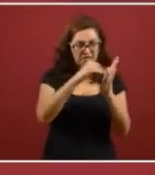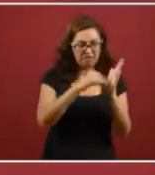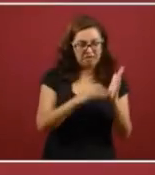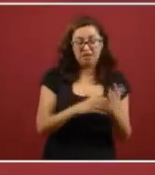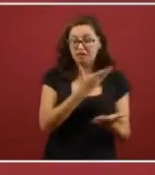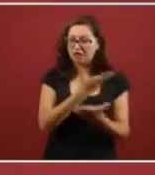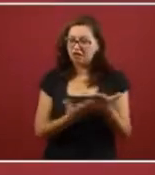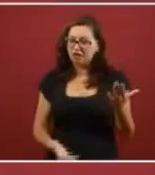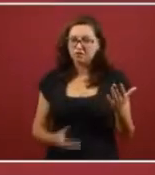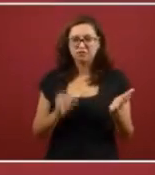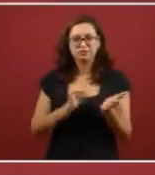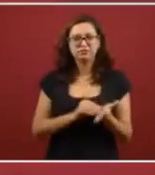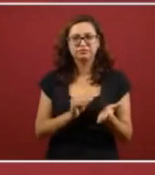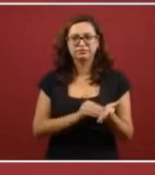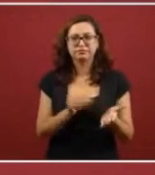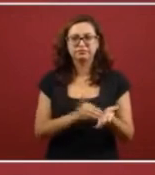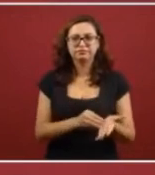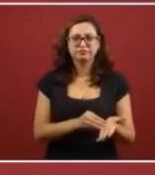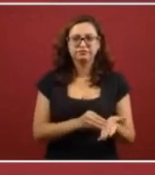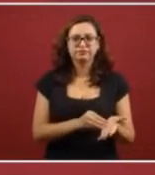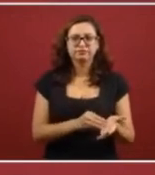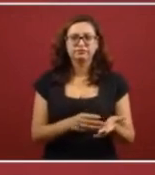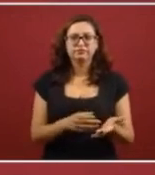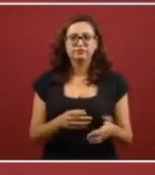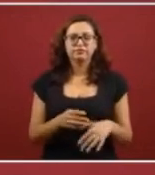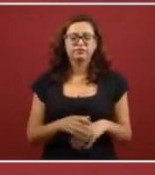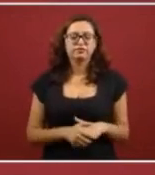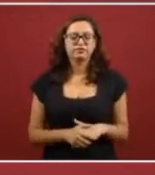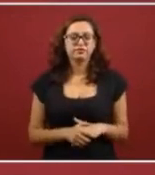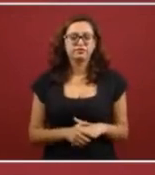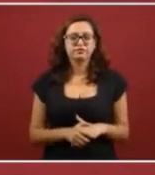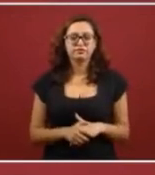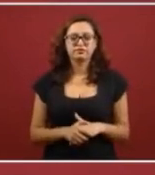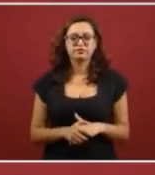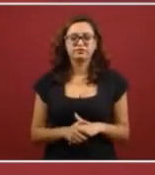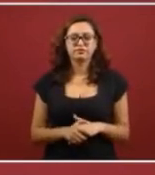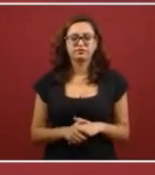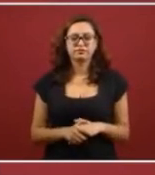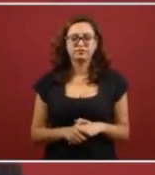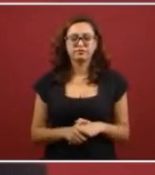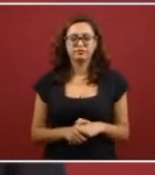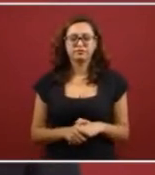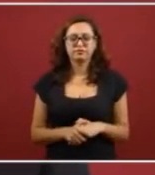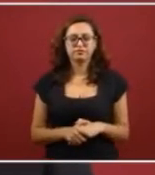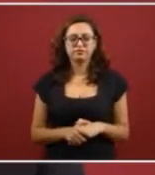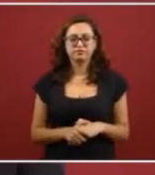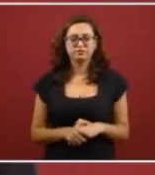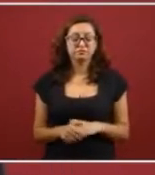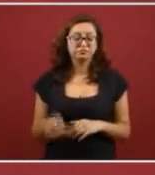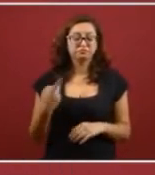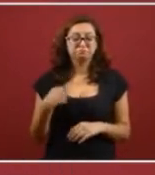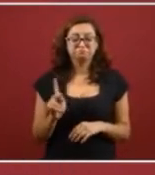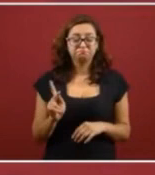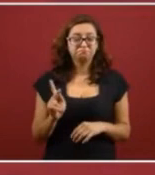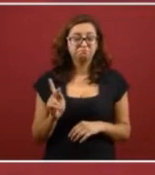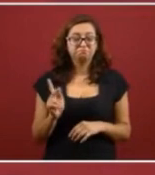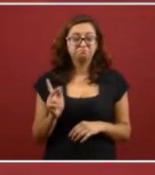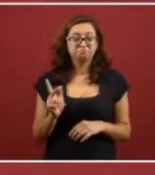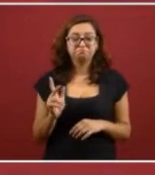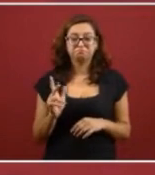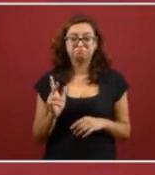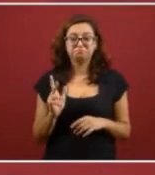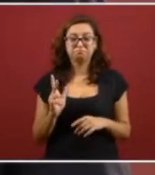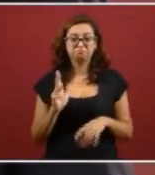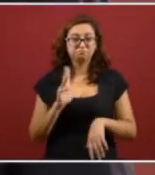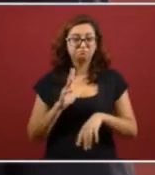The pero, media that is practiced no hay, and was then being practiced. But there is no falta